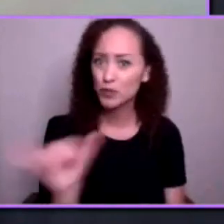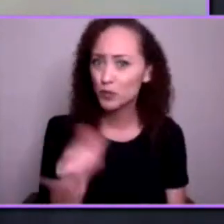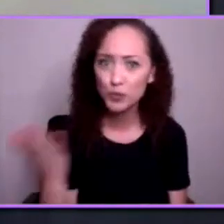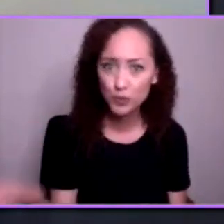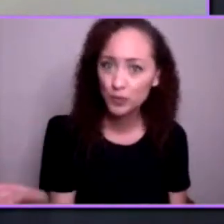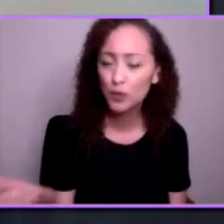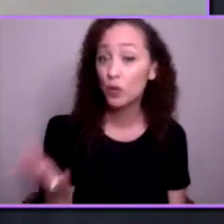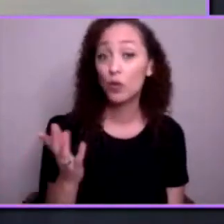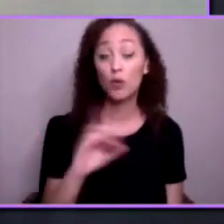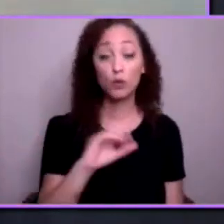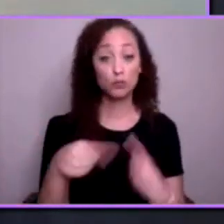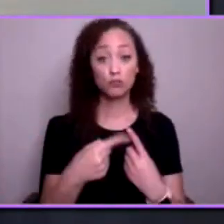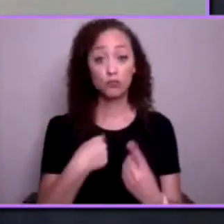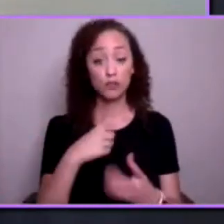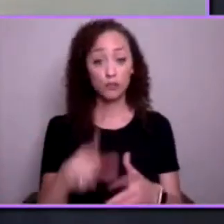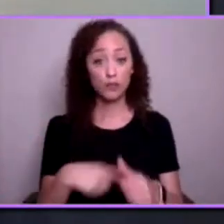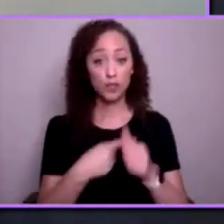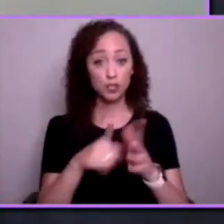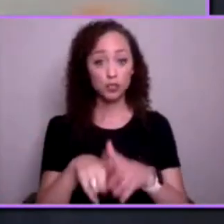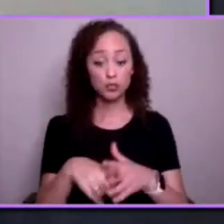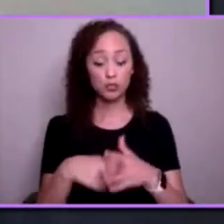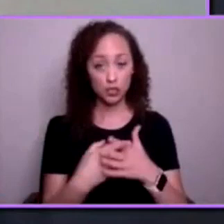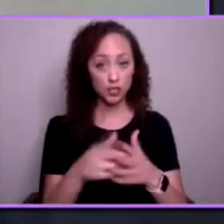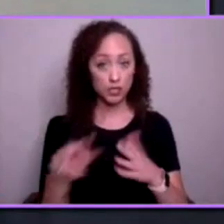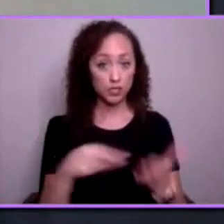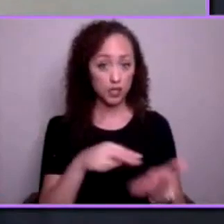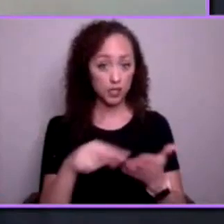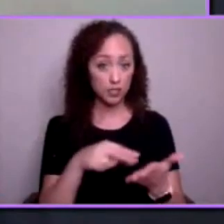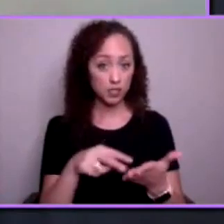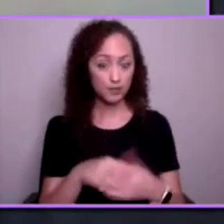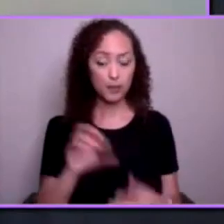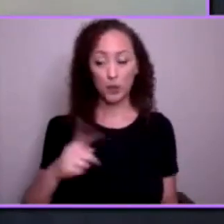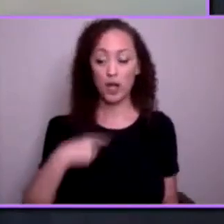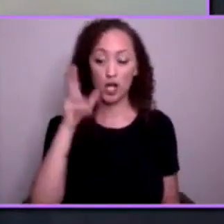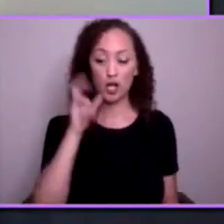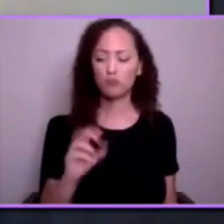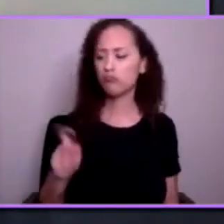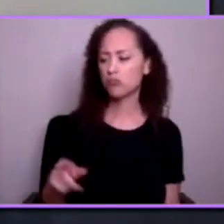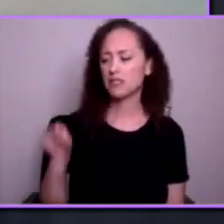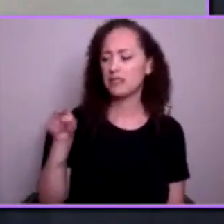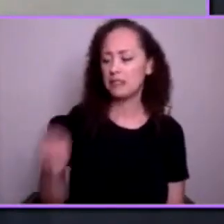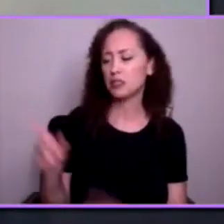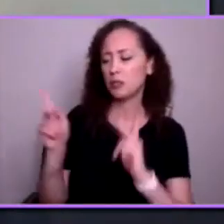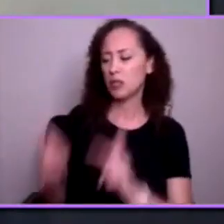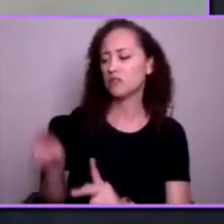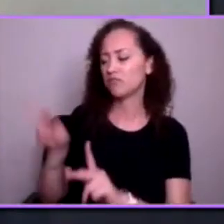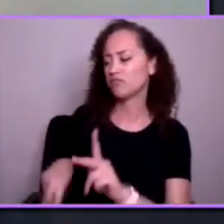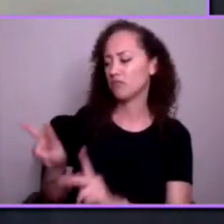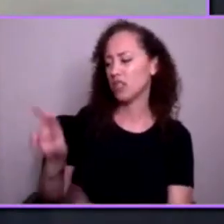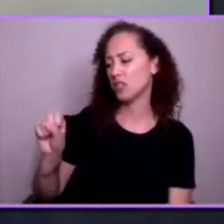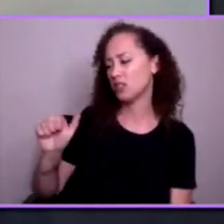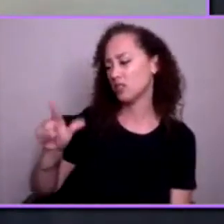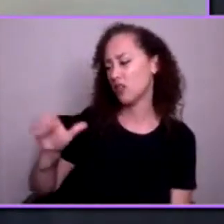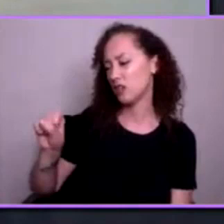started dancing, I've heard, okay, this person is a salsa dancer, so they're not going to be a good Lindy Hopper. There